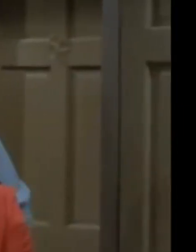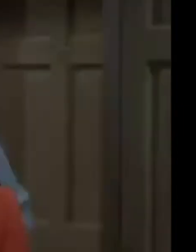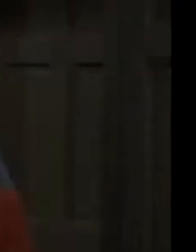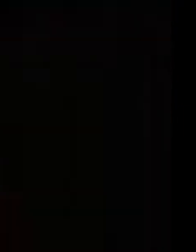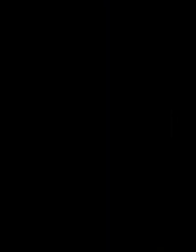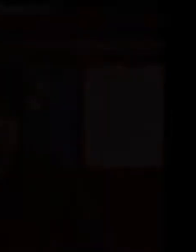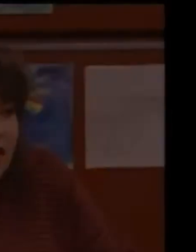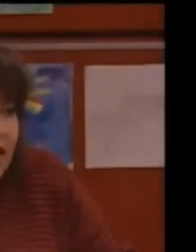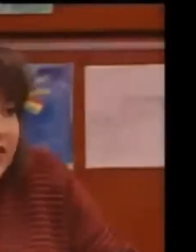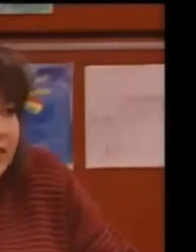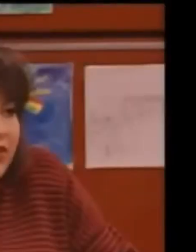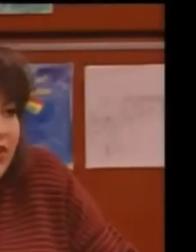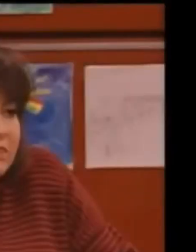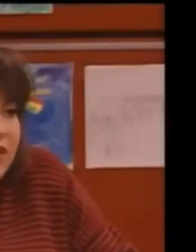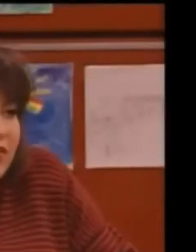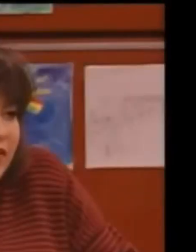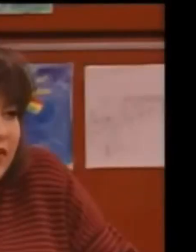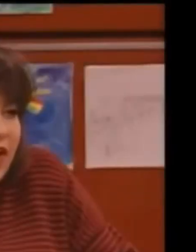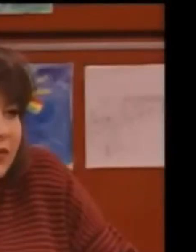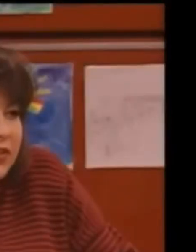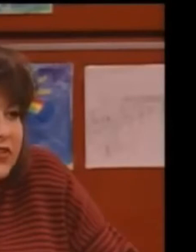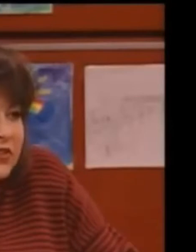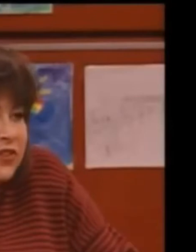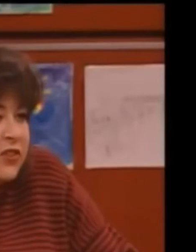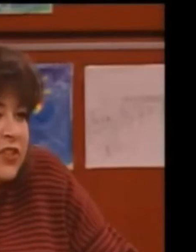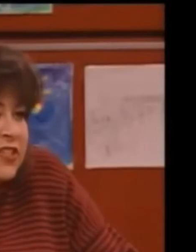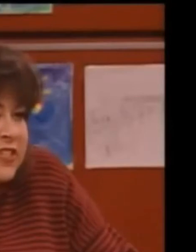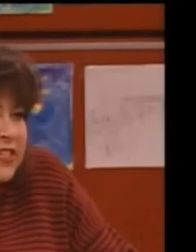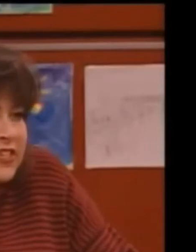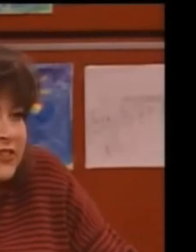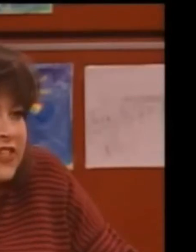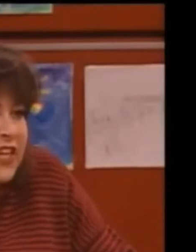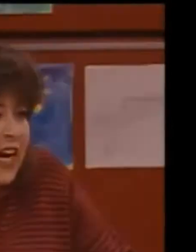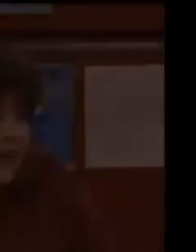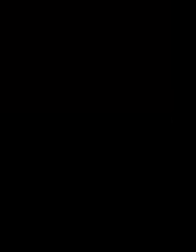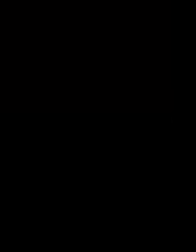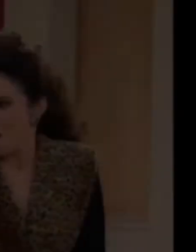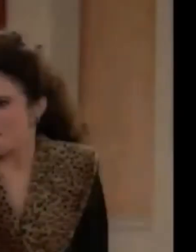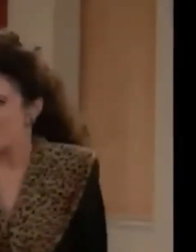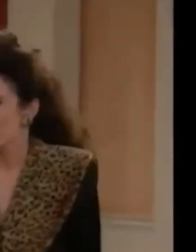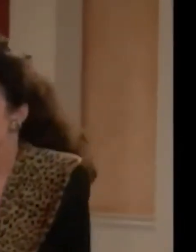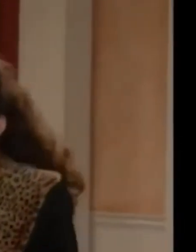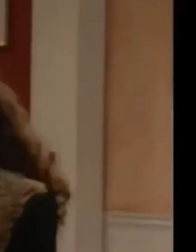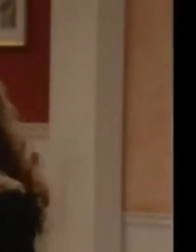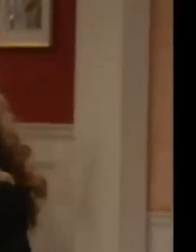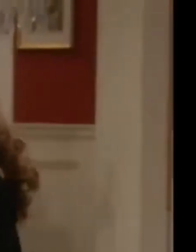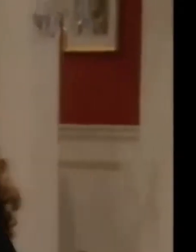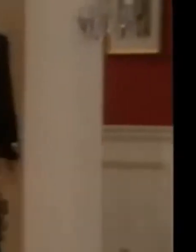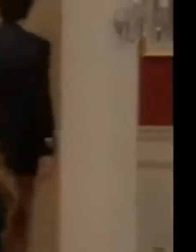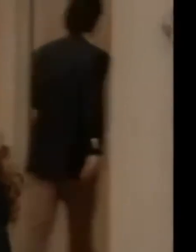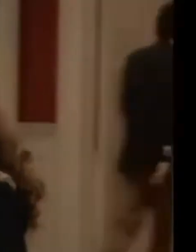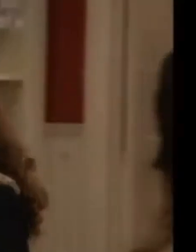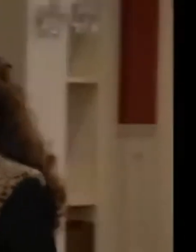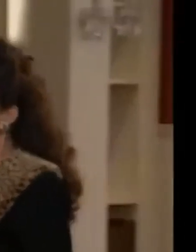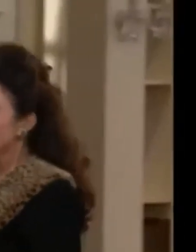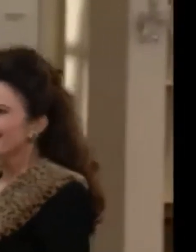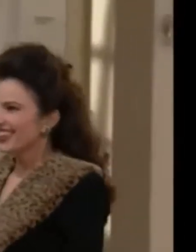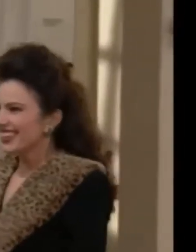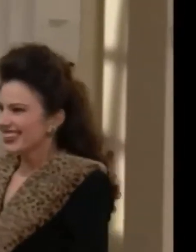year. I am your mother, and I will control you till the day you die. Ooh, the nanny gets to live